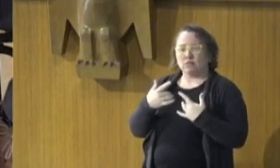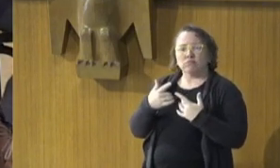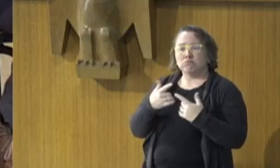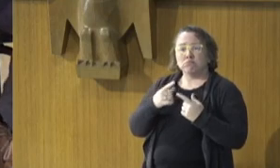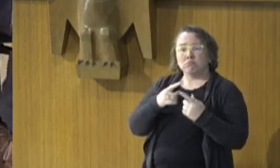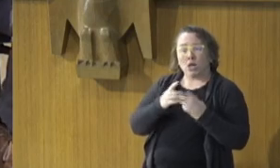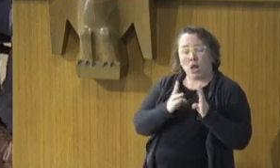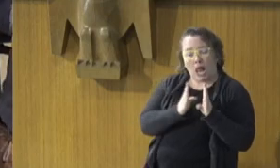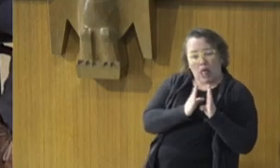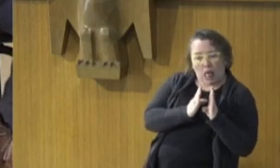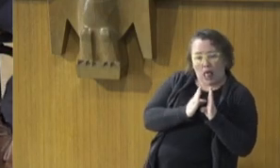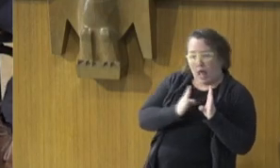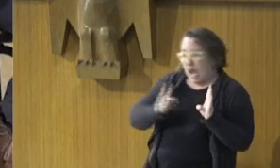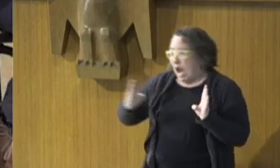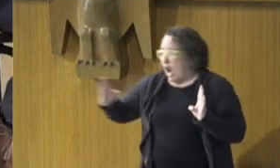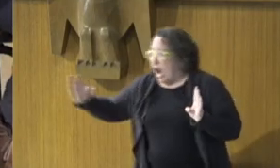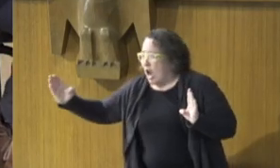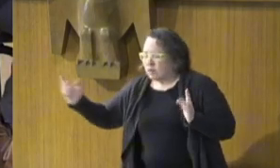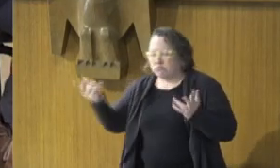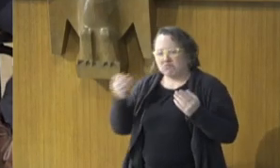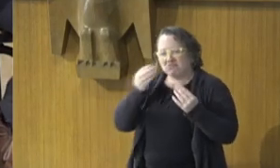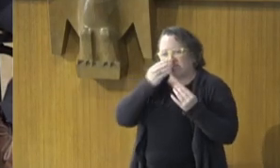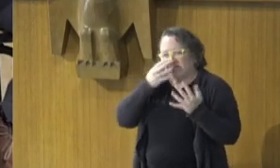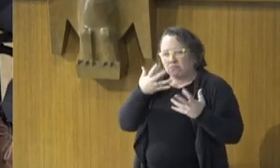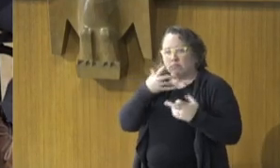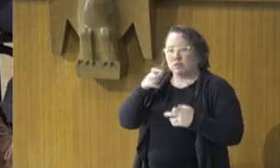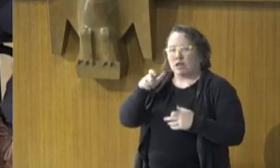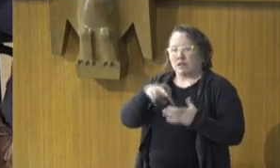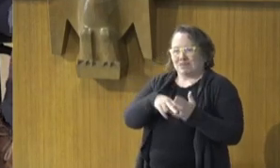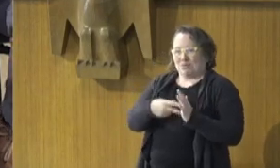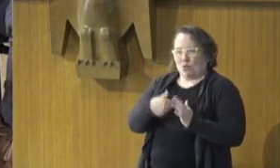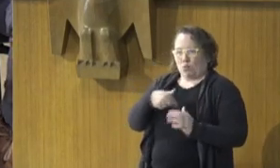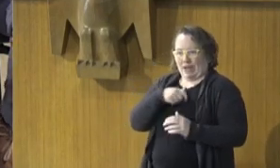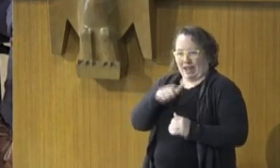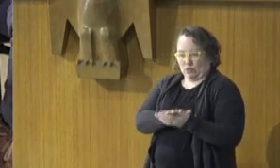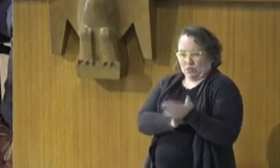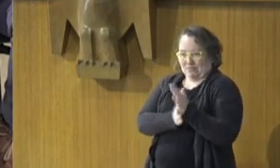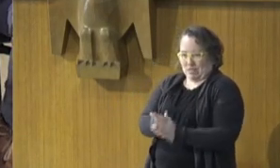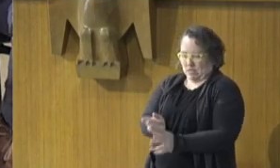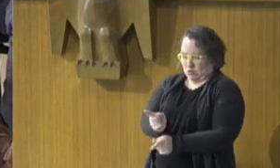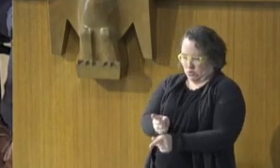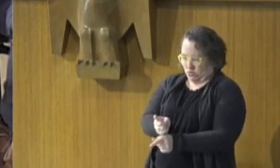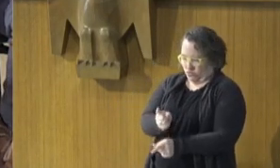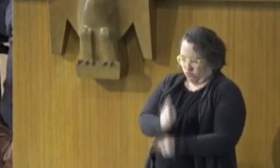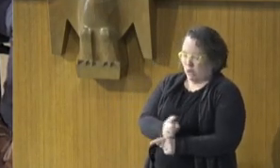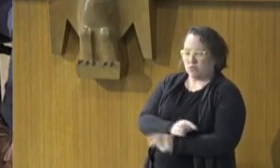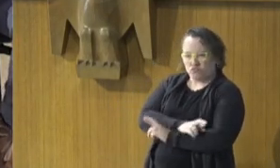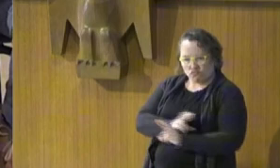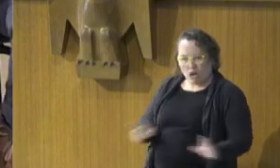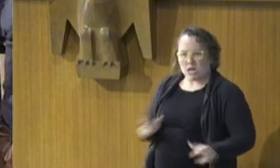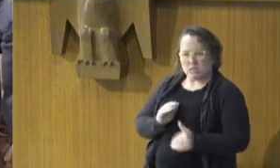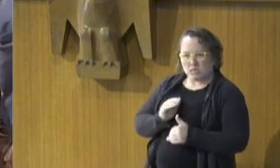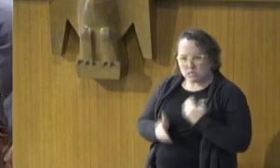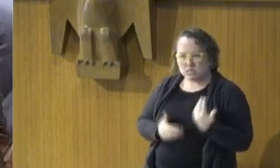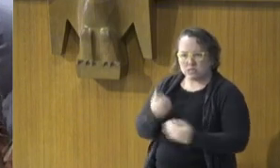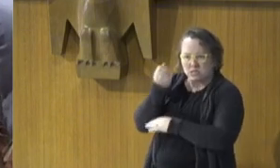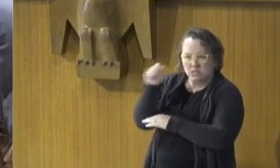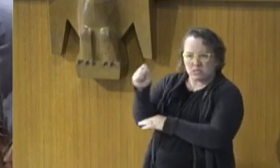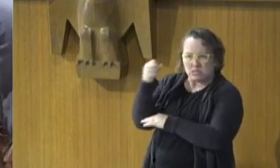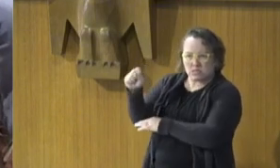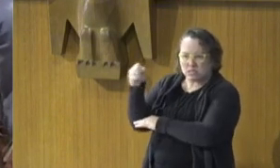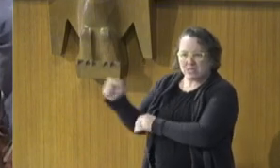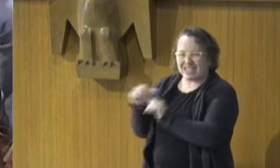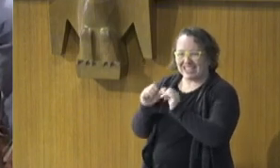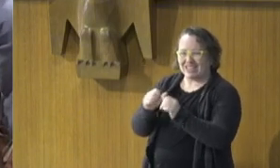long that it takes. It doesn't mean that we've got to be the one to get right back up the next day and keep moving and keep acting and keep